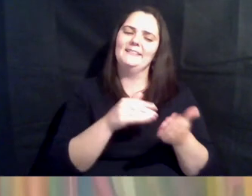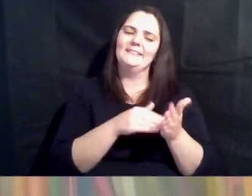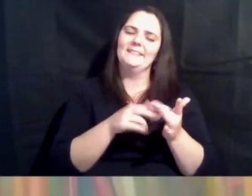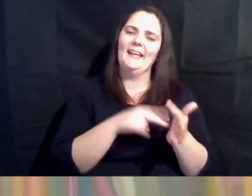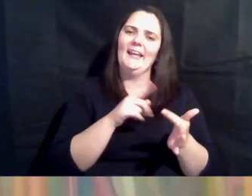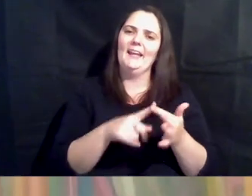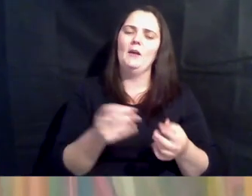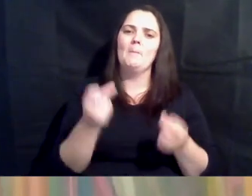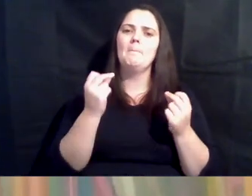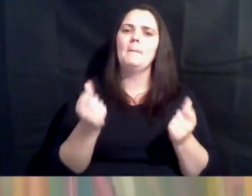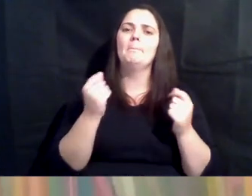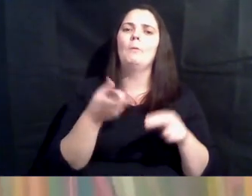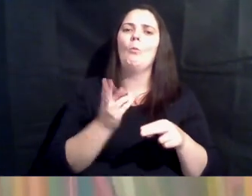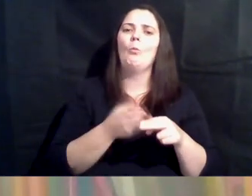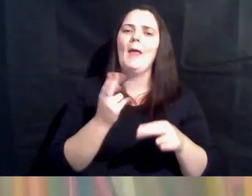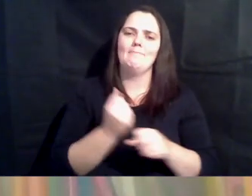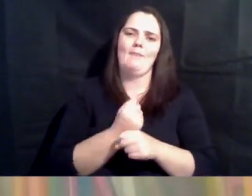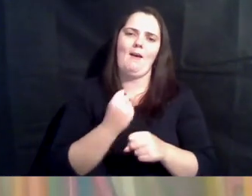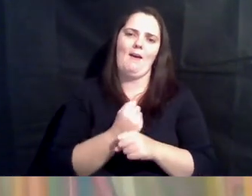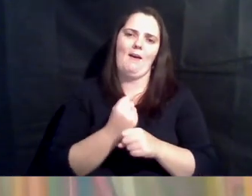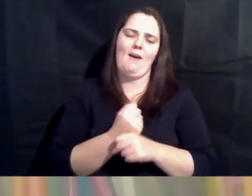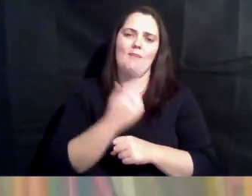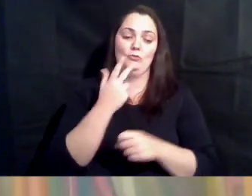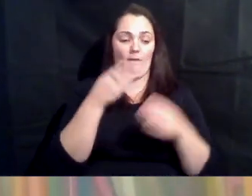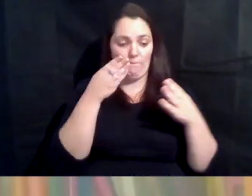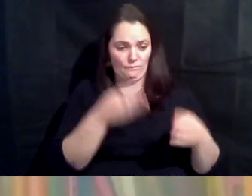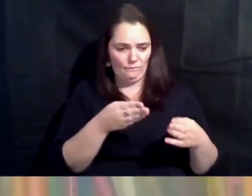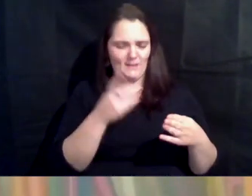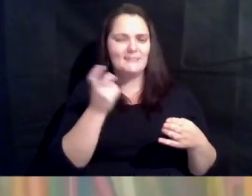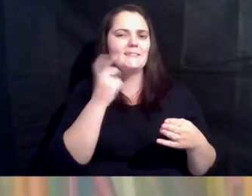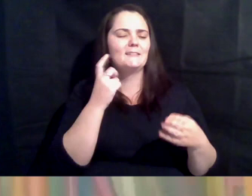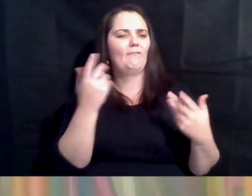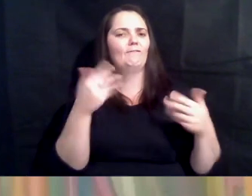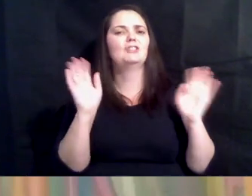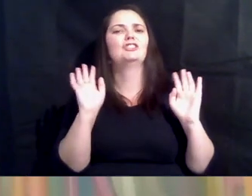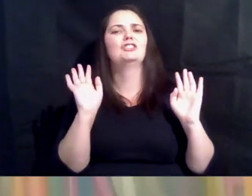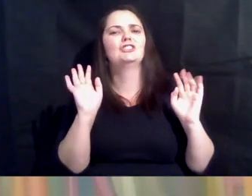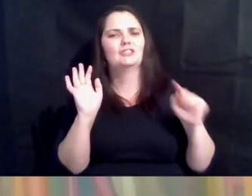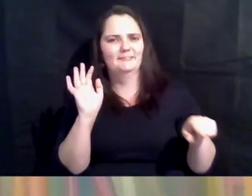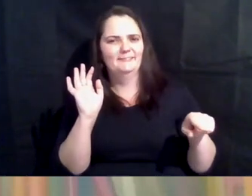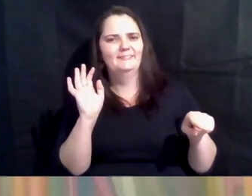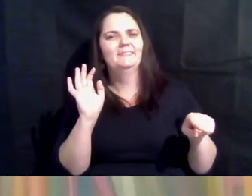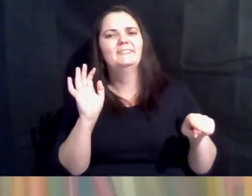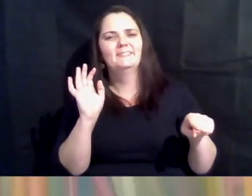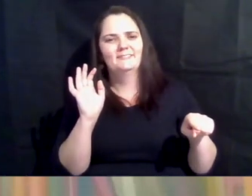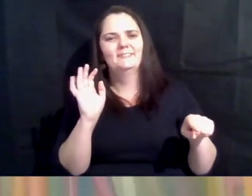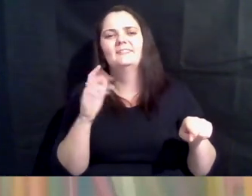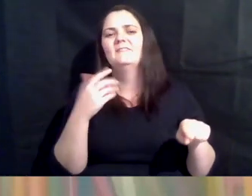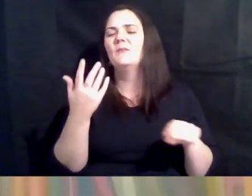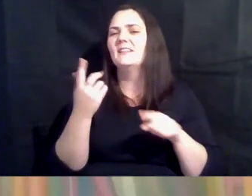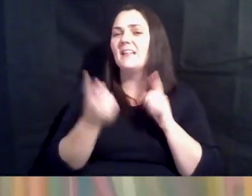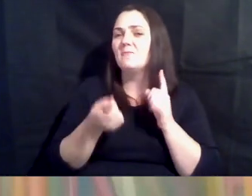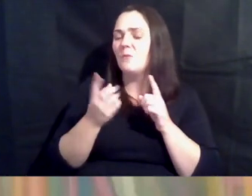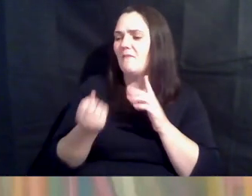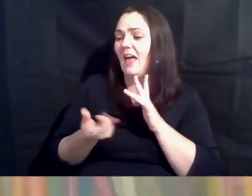like keeping a daily journal, keeping a big visual diary can sometimes feel a little bit overwhelming because there's so many beautiful blank pages